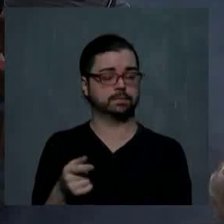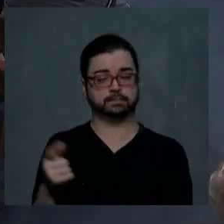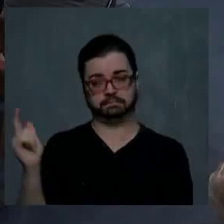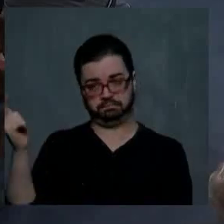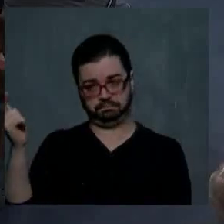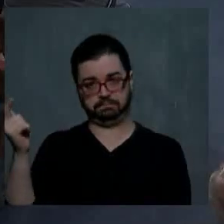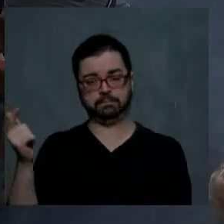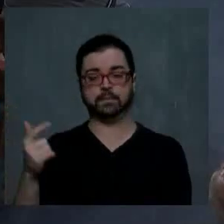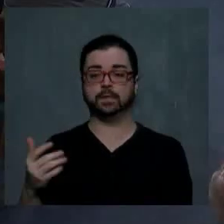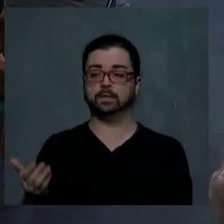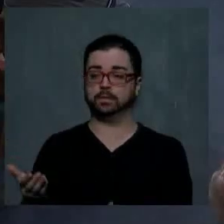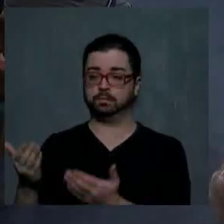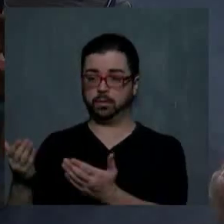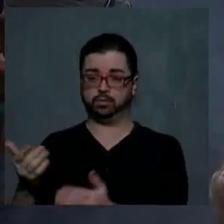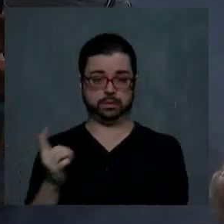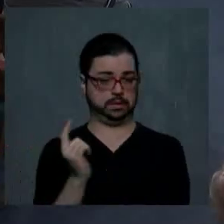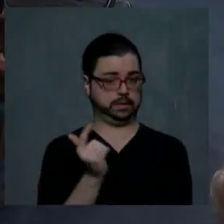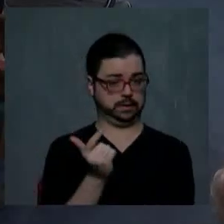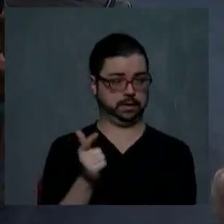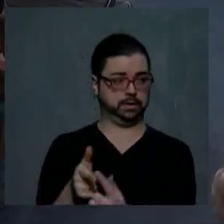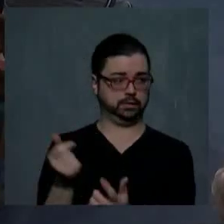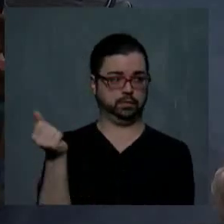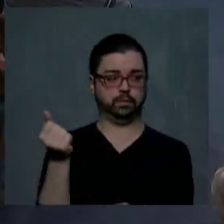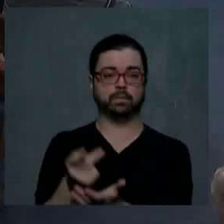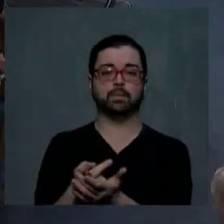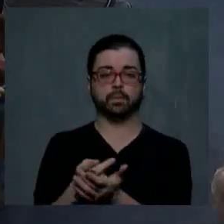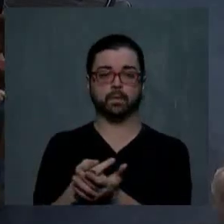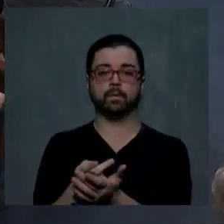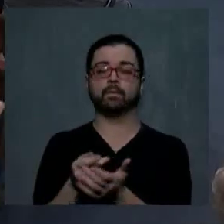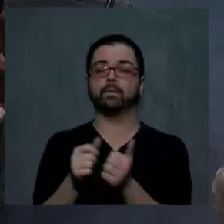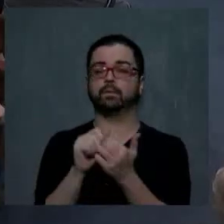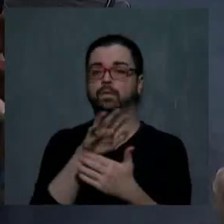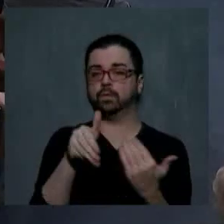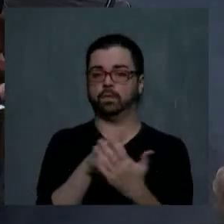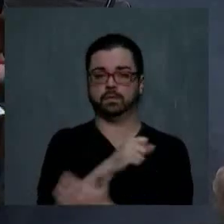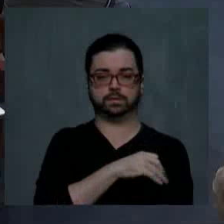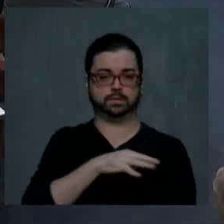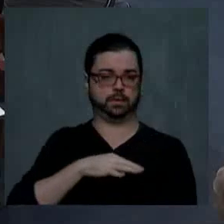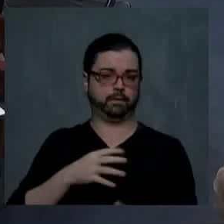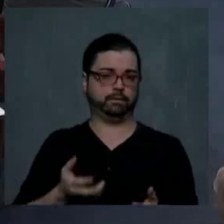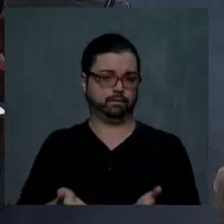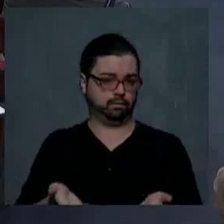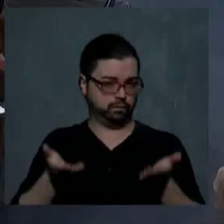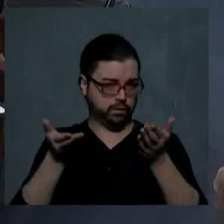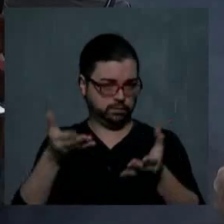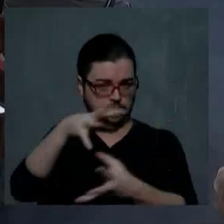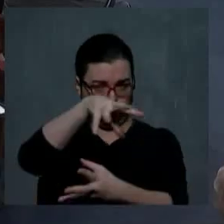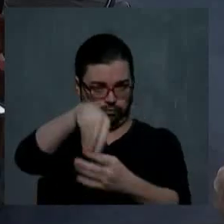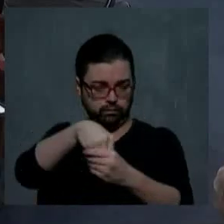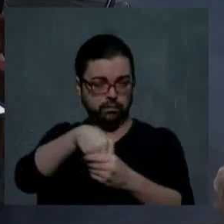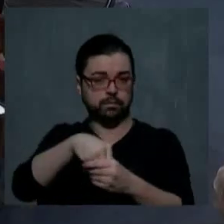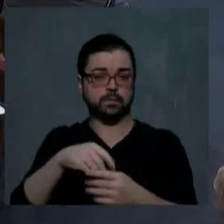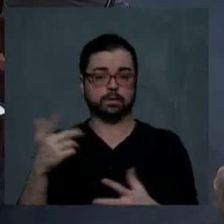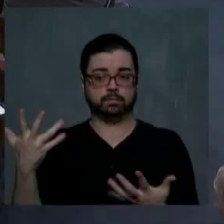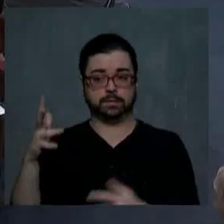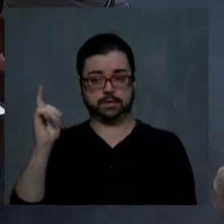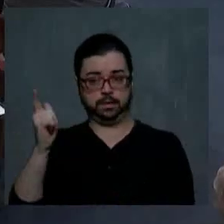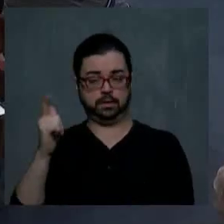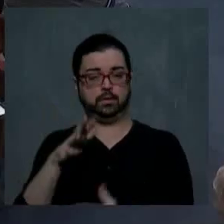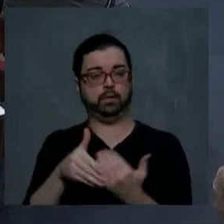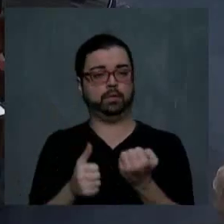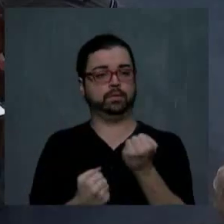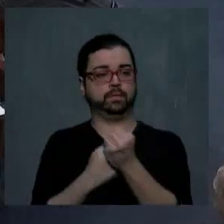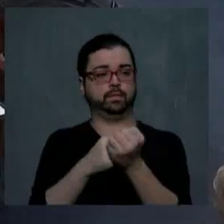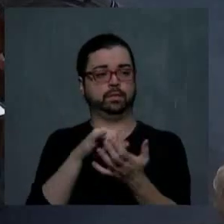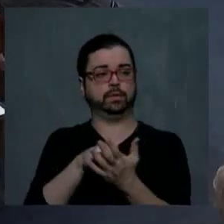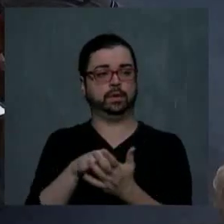Okay, there's been a motion to approve this item with all staff recommendations therein. It's been seconded. Those in favor of